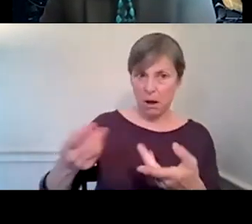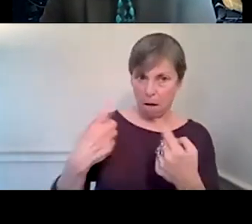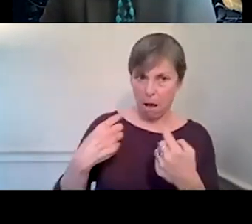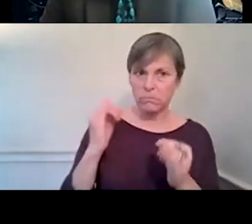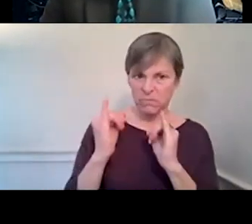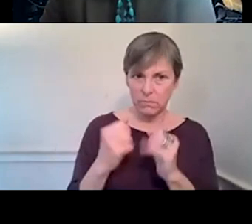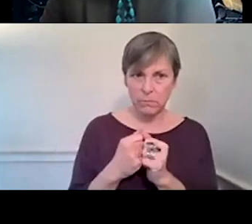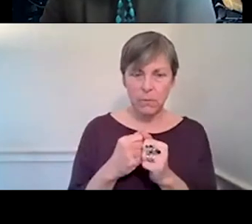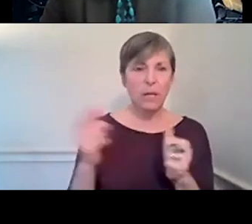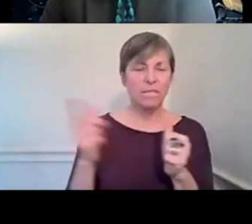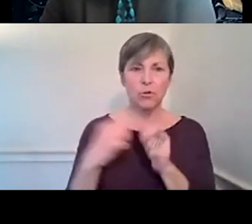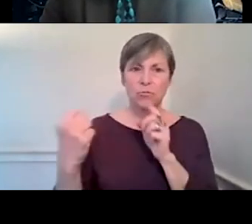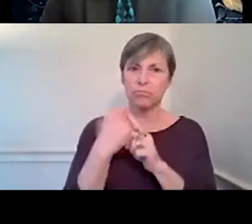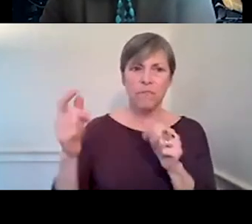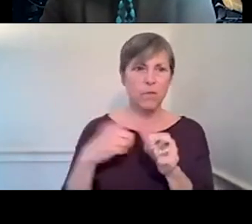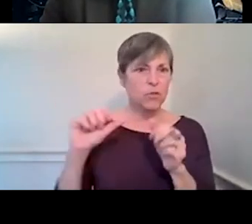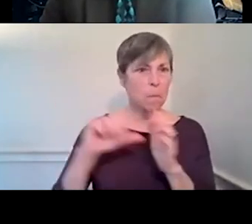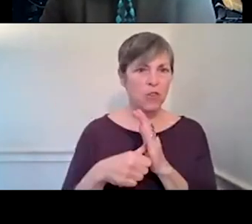But the first impression for sure.